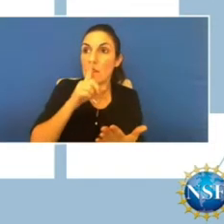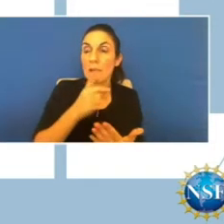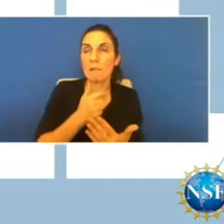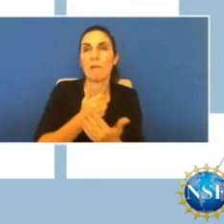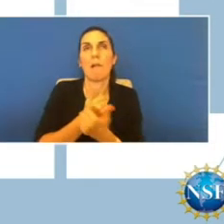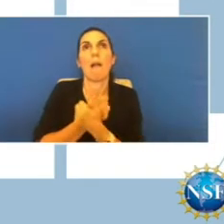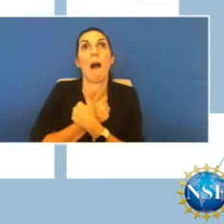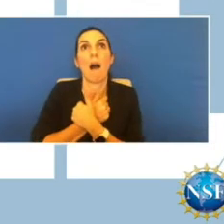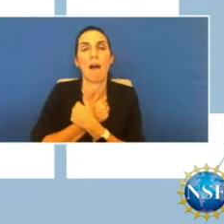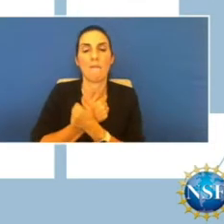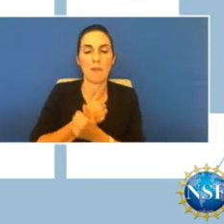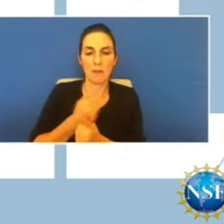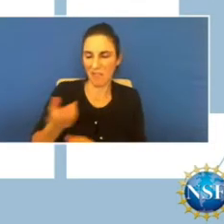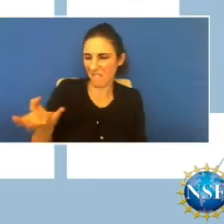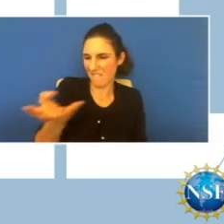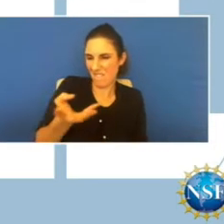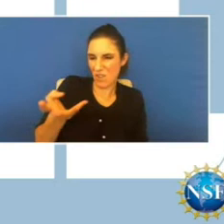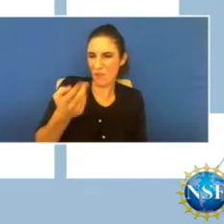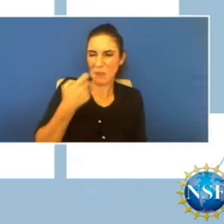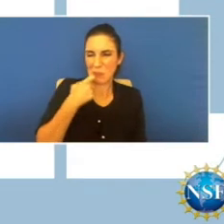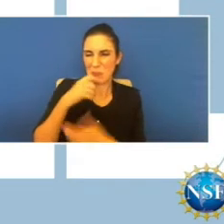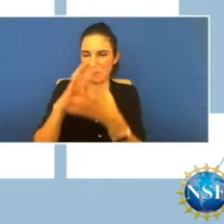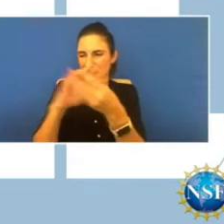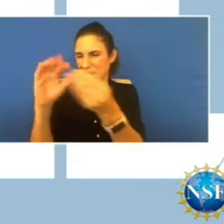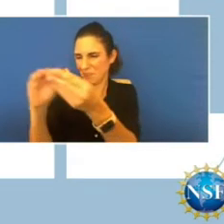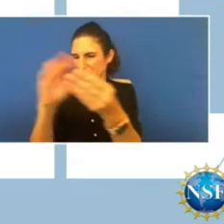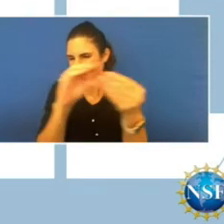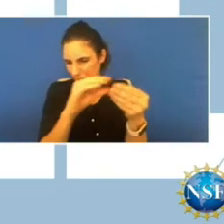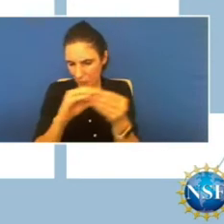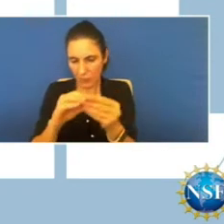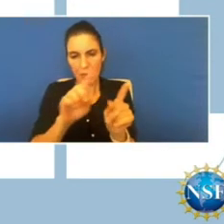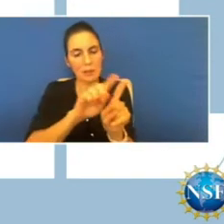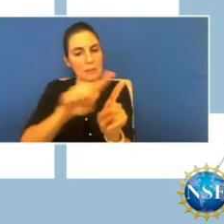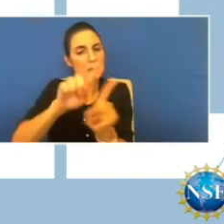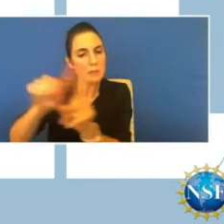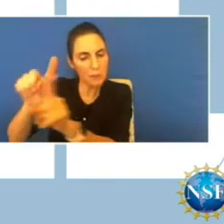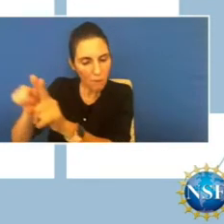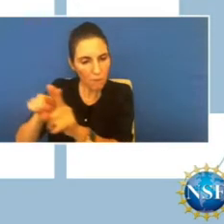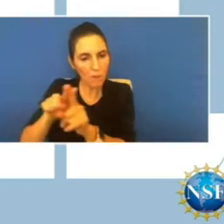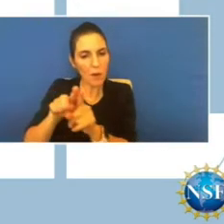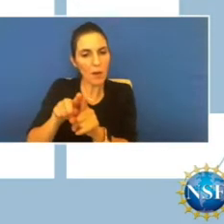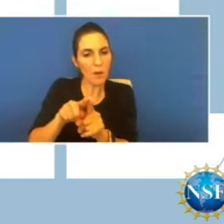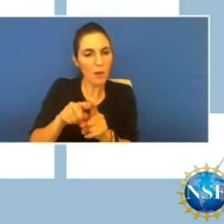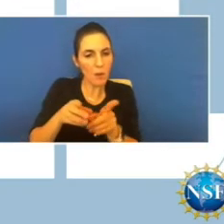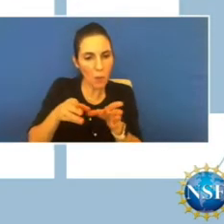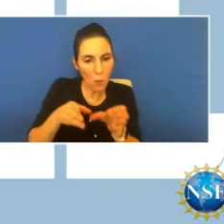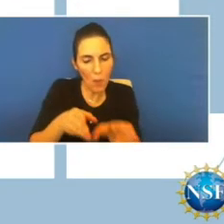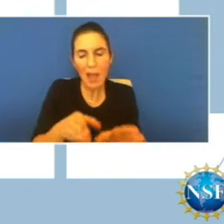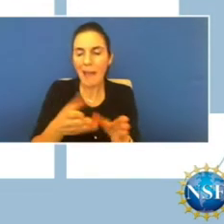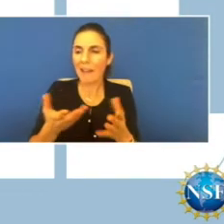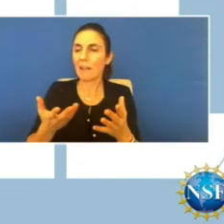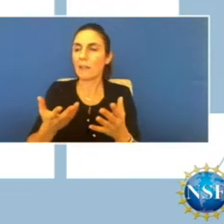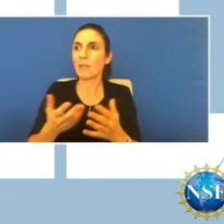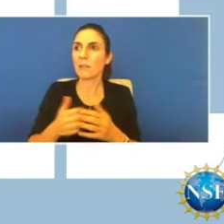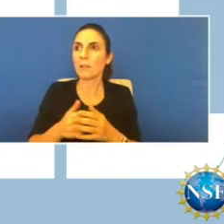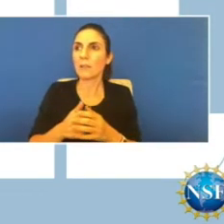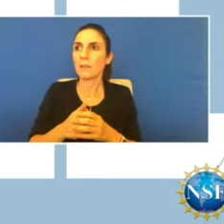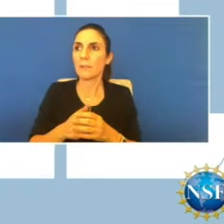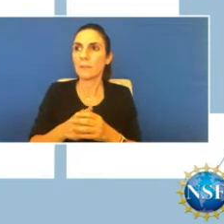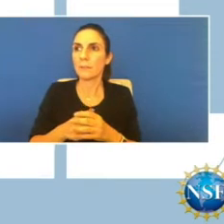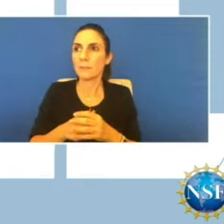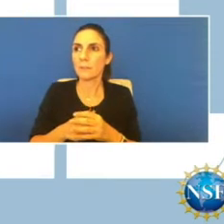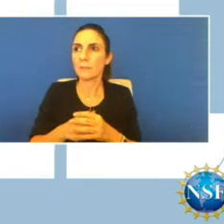the four of you have just spoken to in different ways is really a sense that